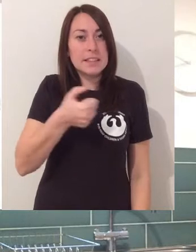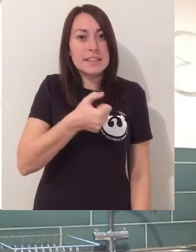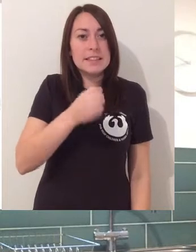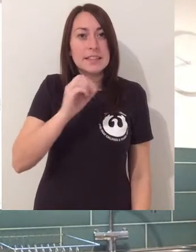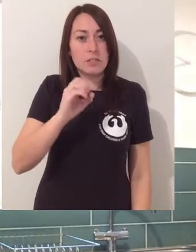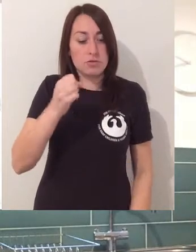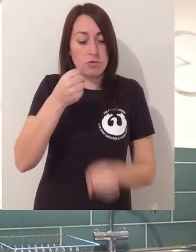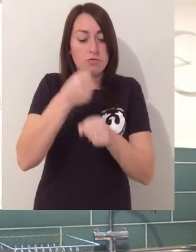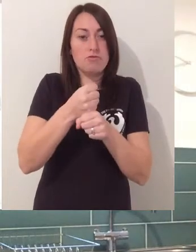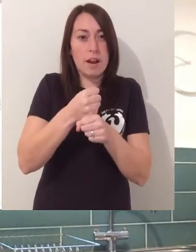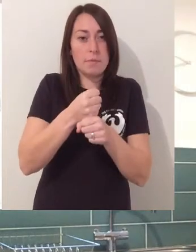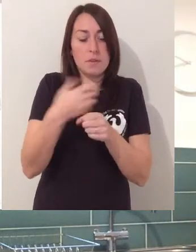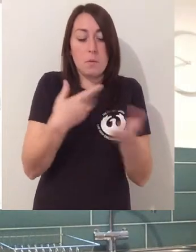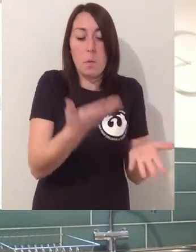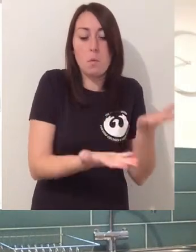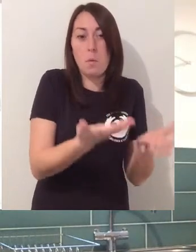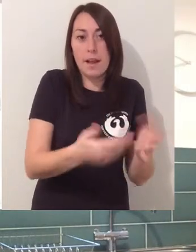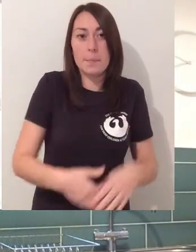along.